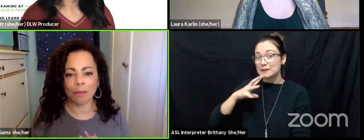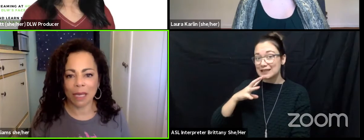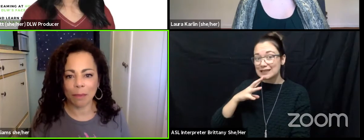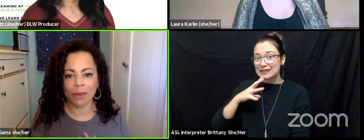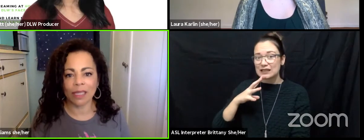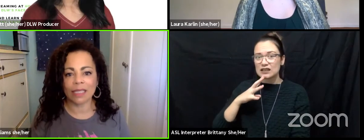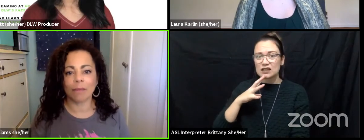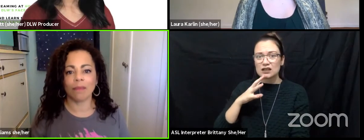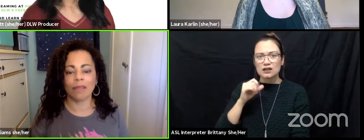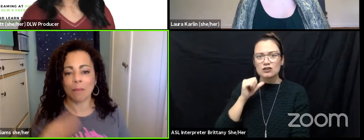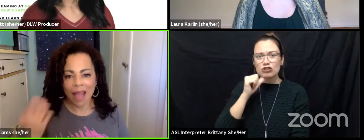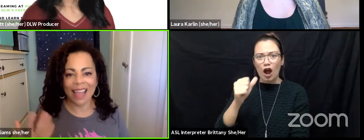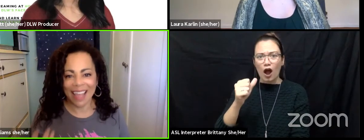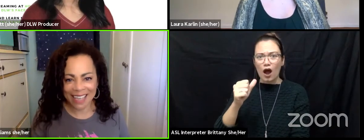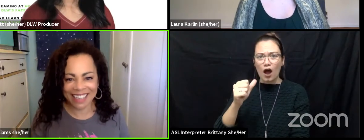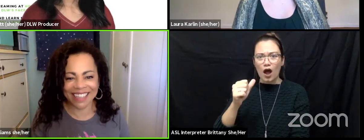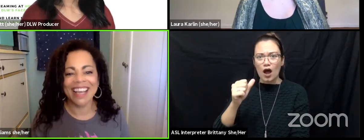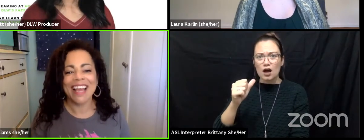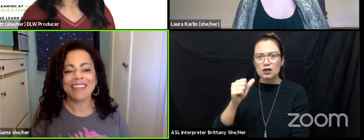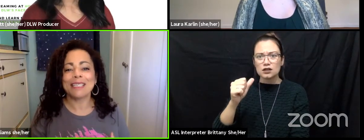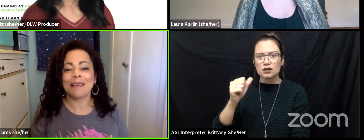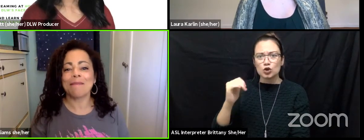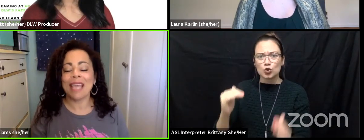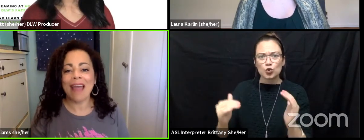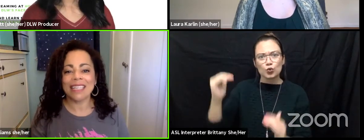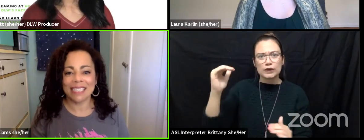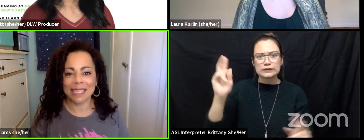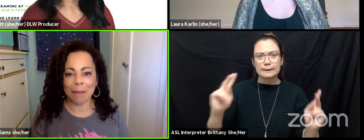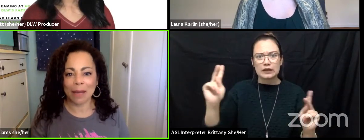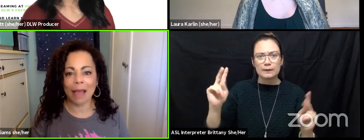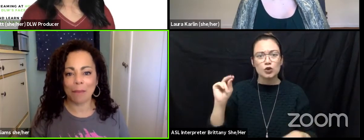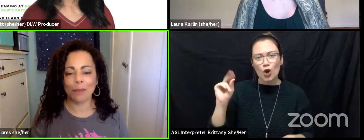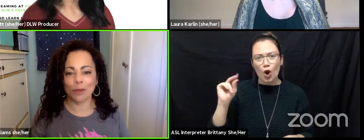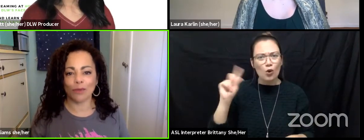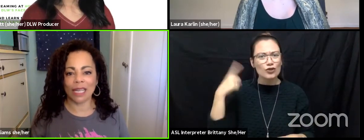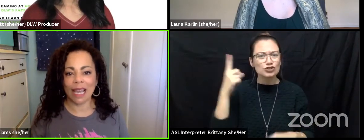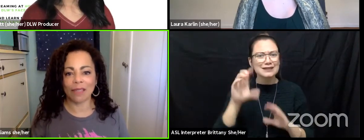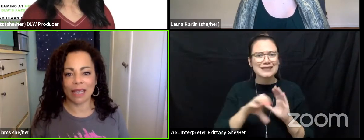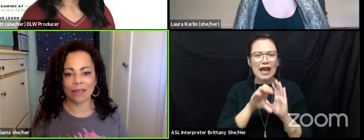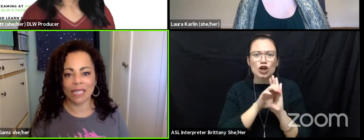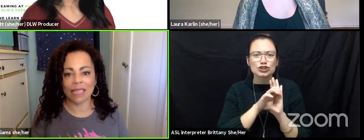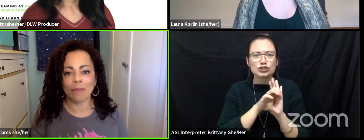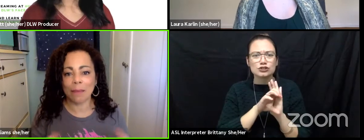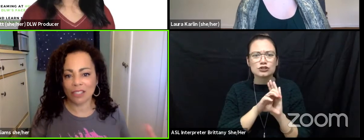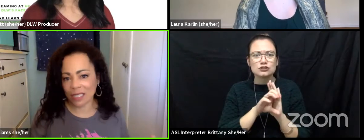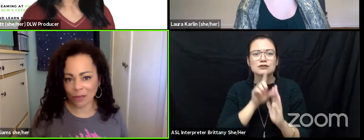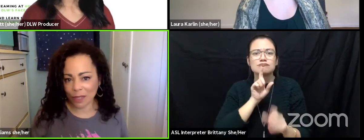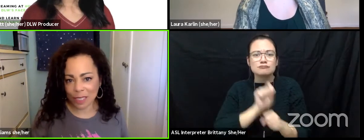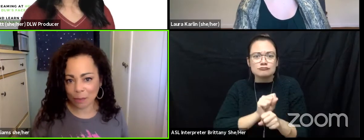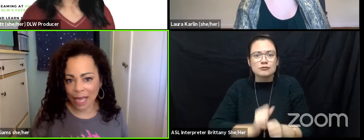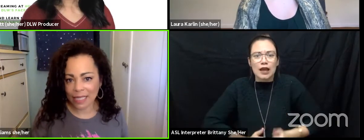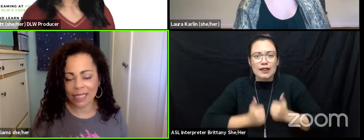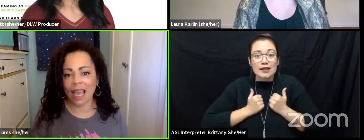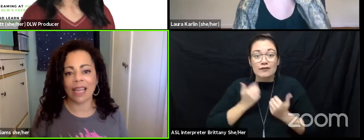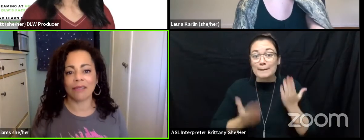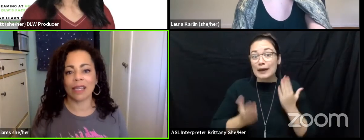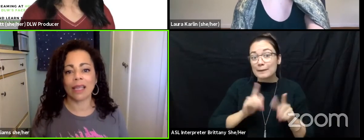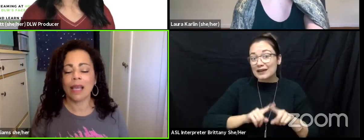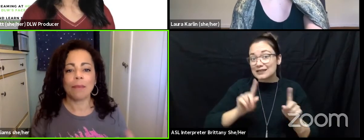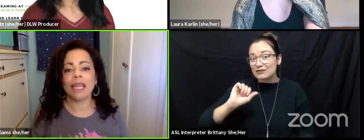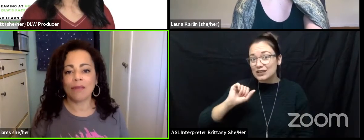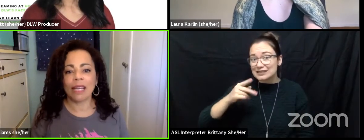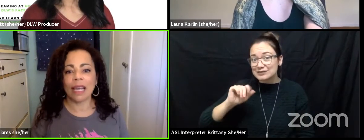written people. These are in my head. These are characters that I play, are people who really have lived in maybe just a different space than I